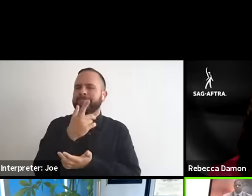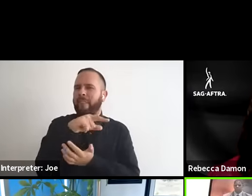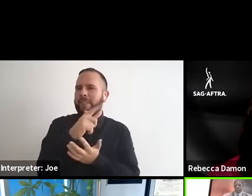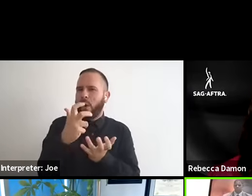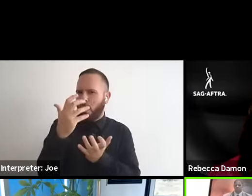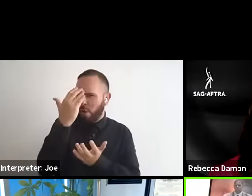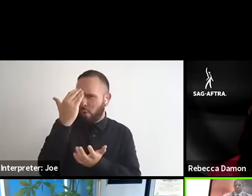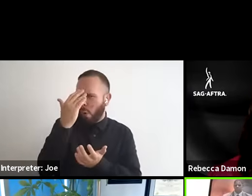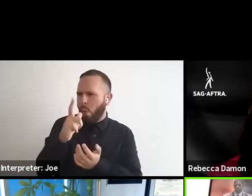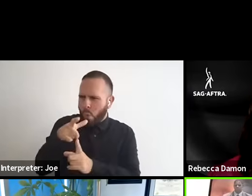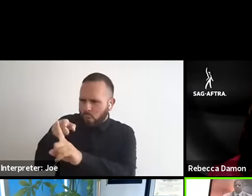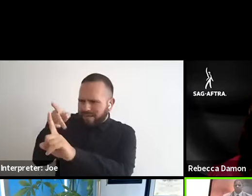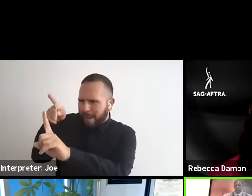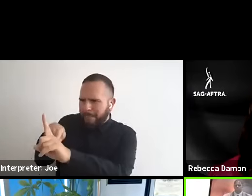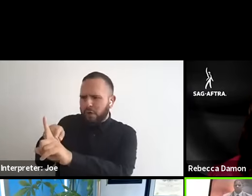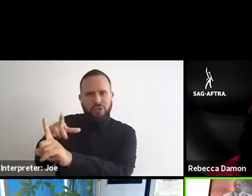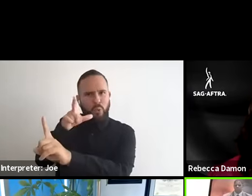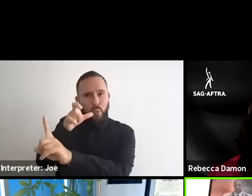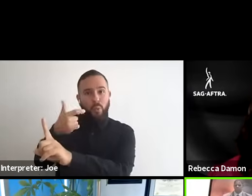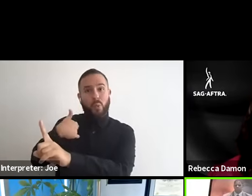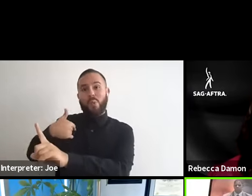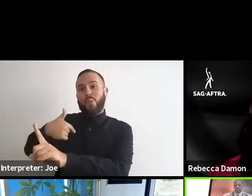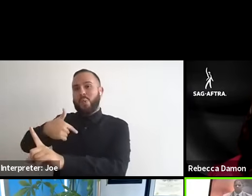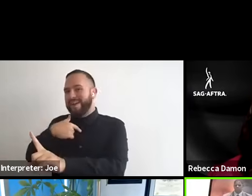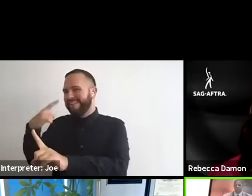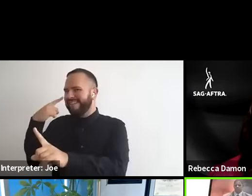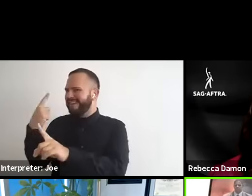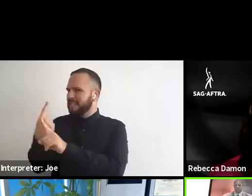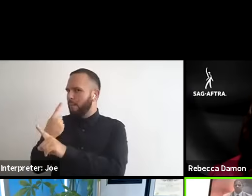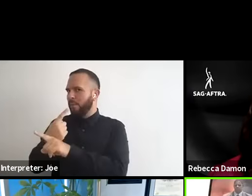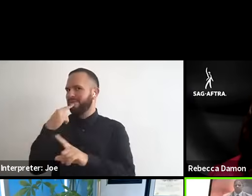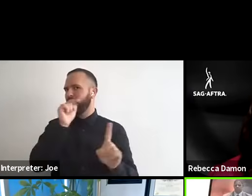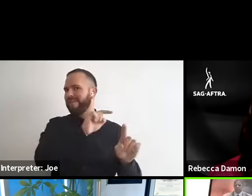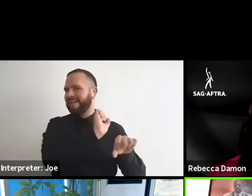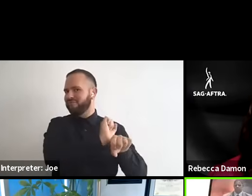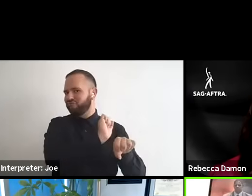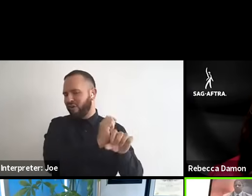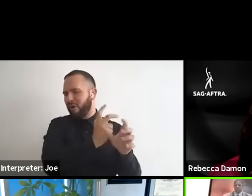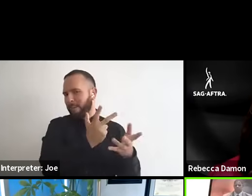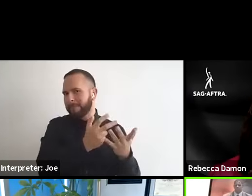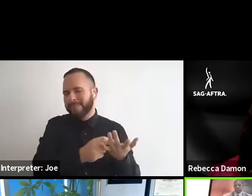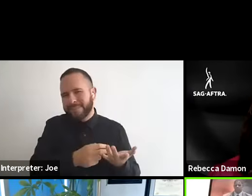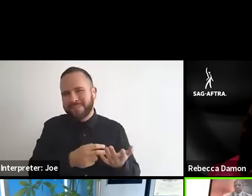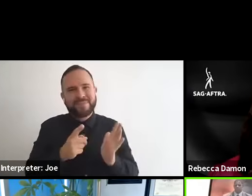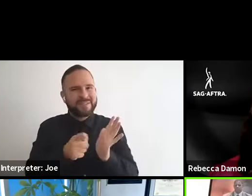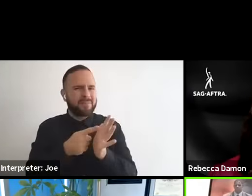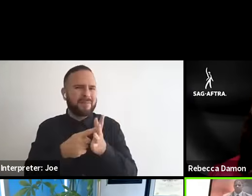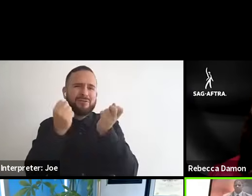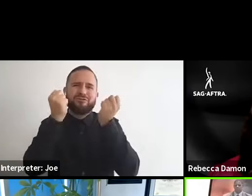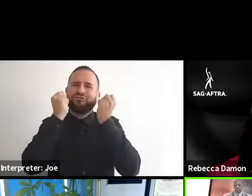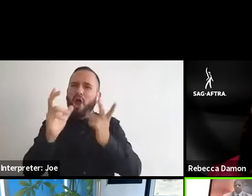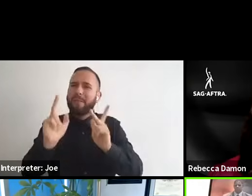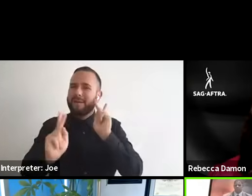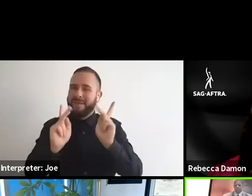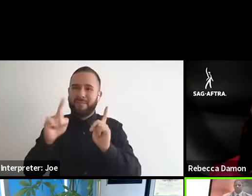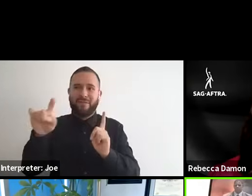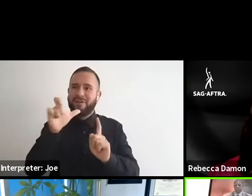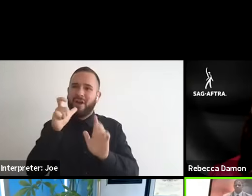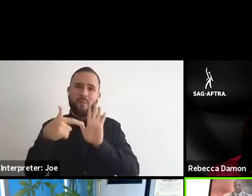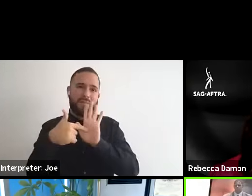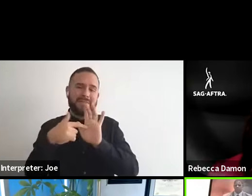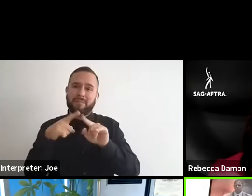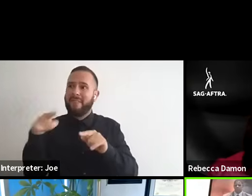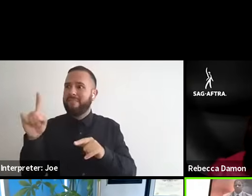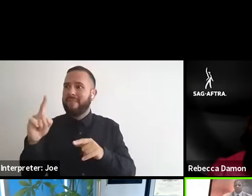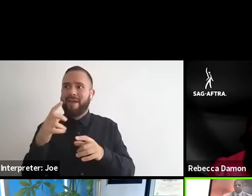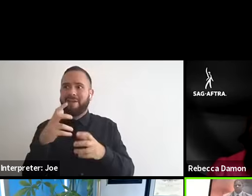that we think are appropriate. They at times have their seas of people who are unrepresented, who at times also fit the roles. They're